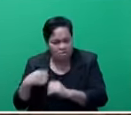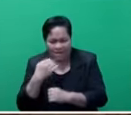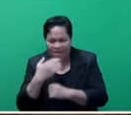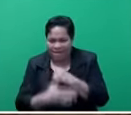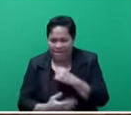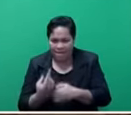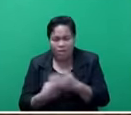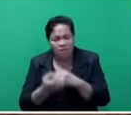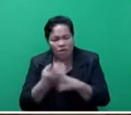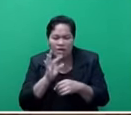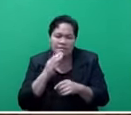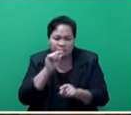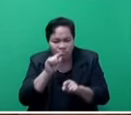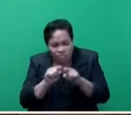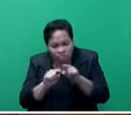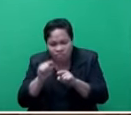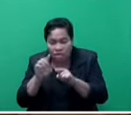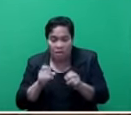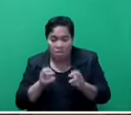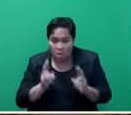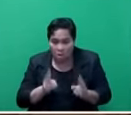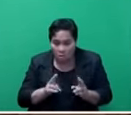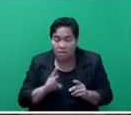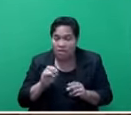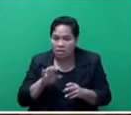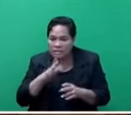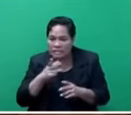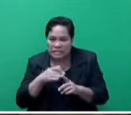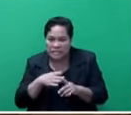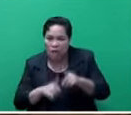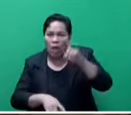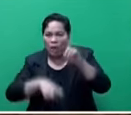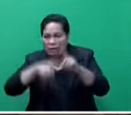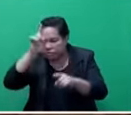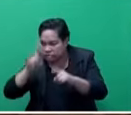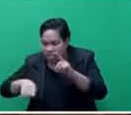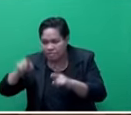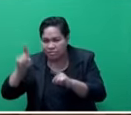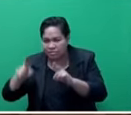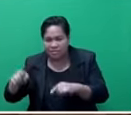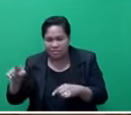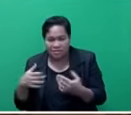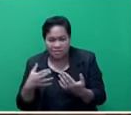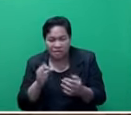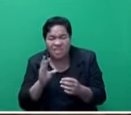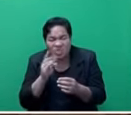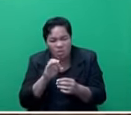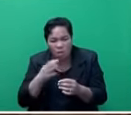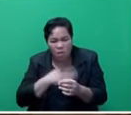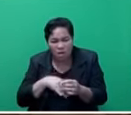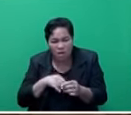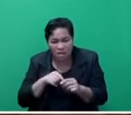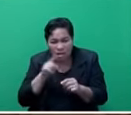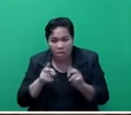have variation. There is normal variation and there is abnormal variation. There's always normal variation. What we don't want that normal